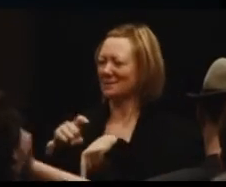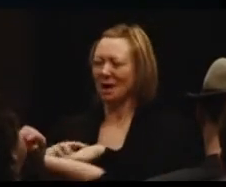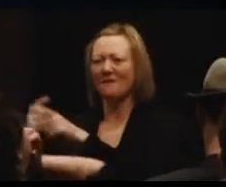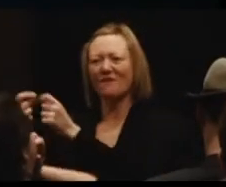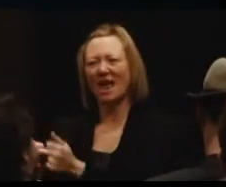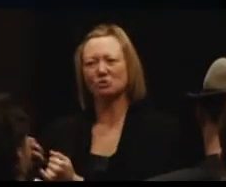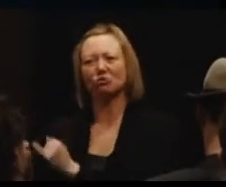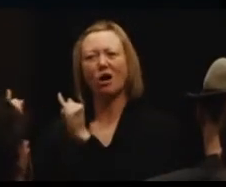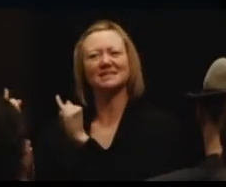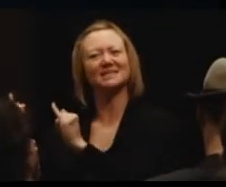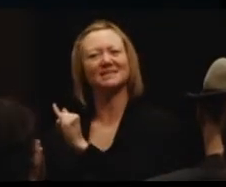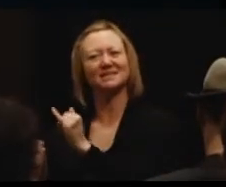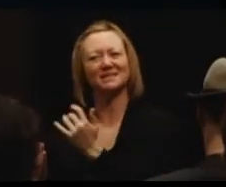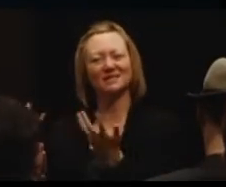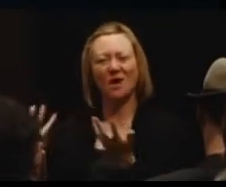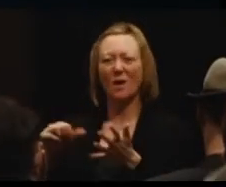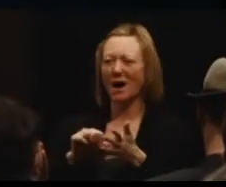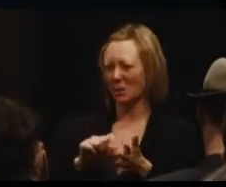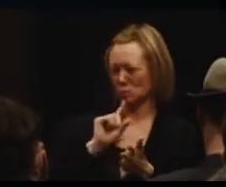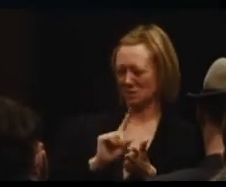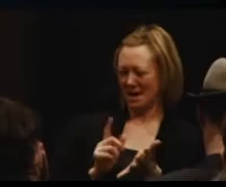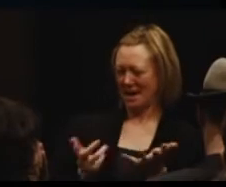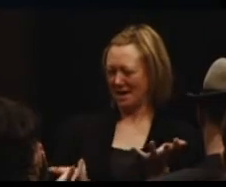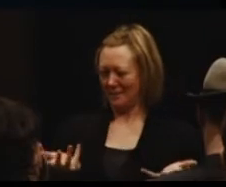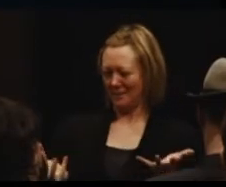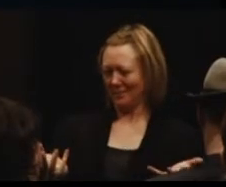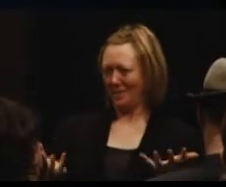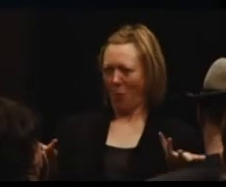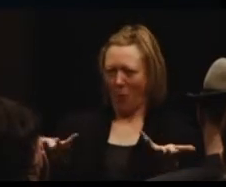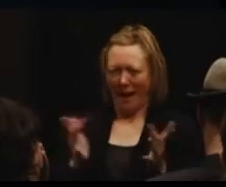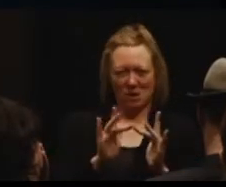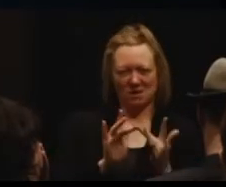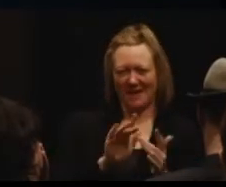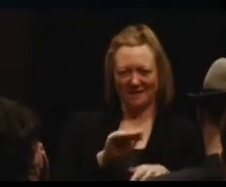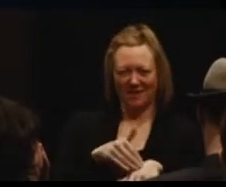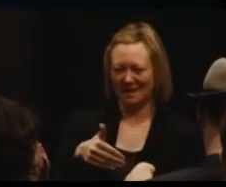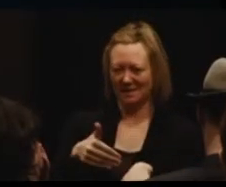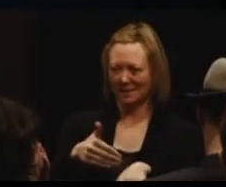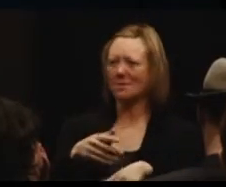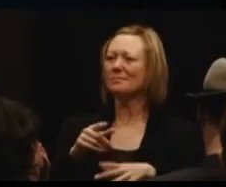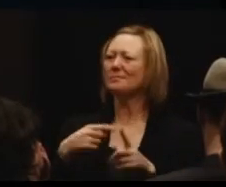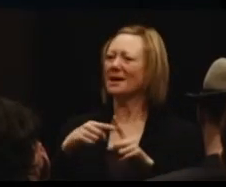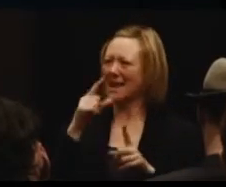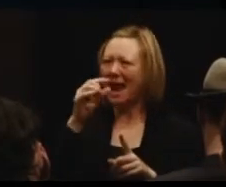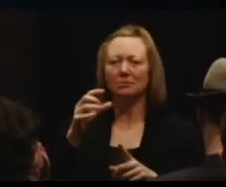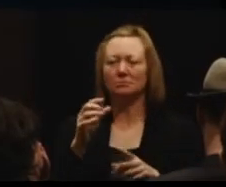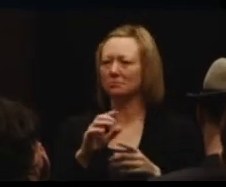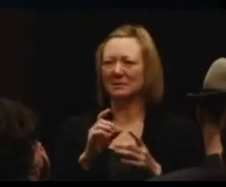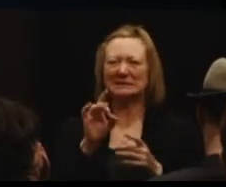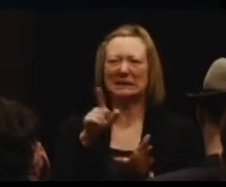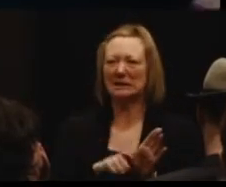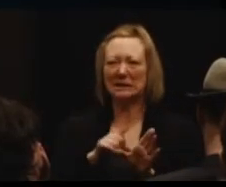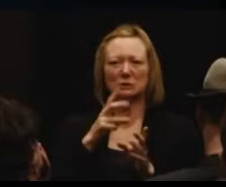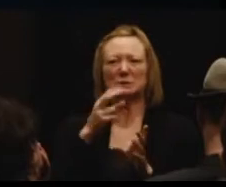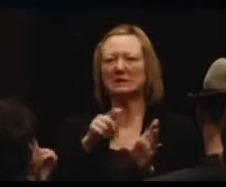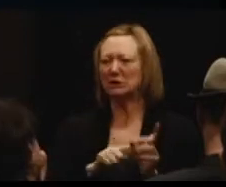exactly where the internet is doing it. And also that this impact can take decades to take place, and so it takes a long time to actually